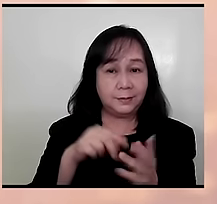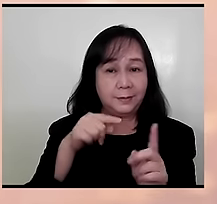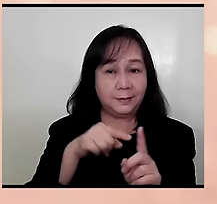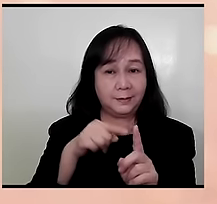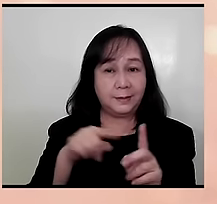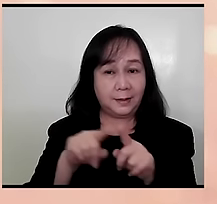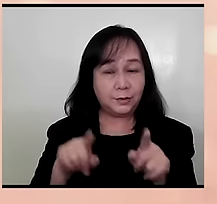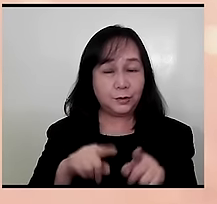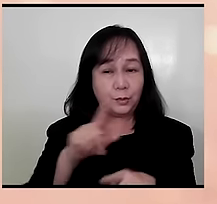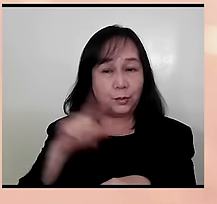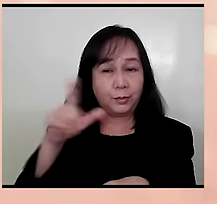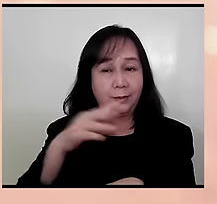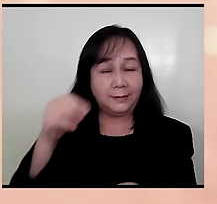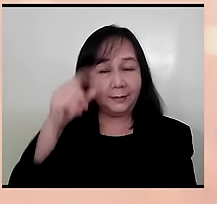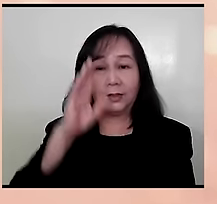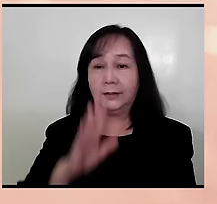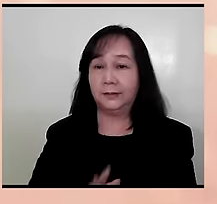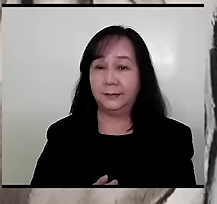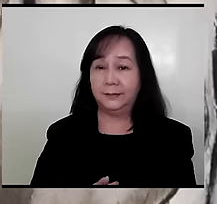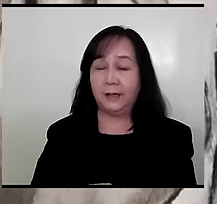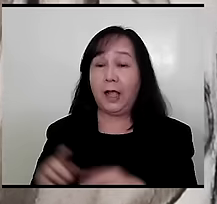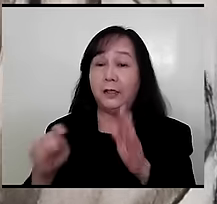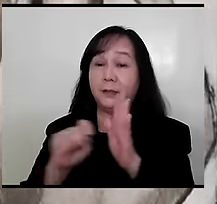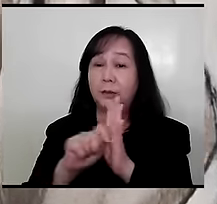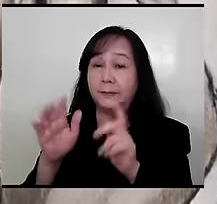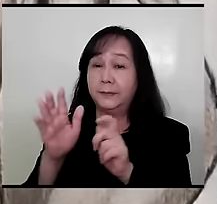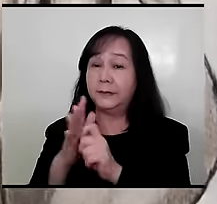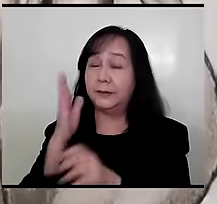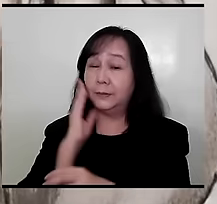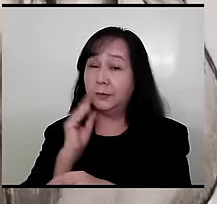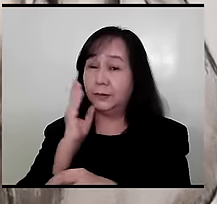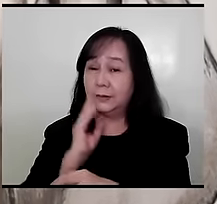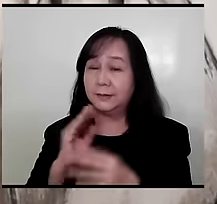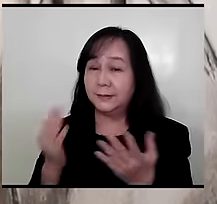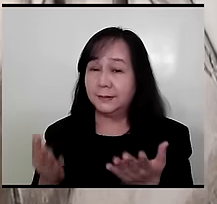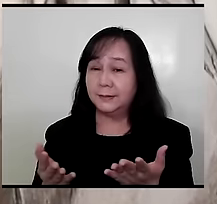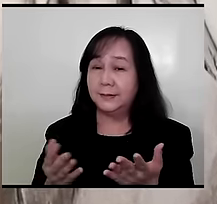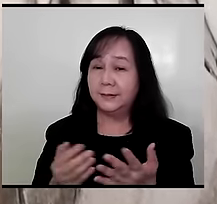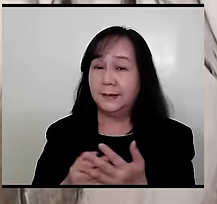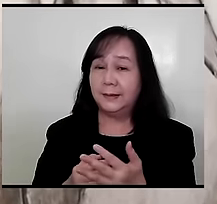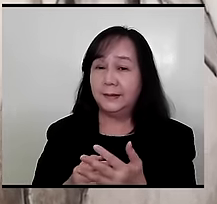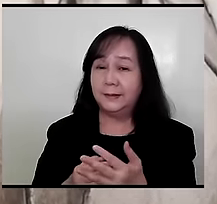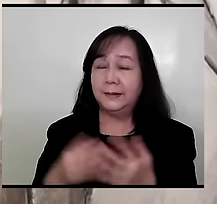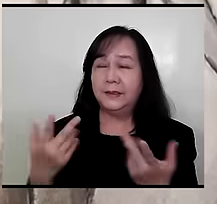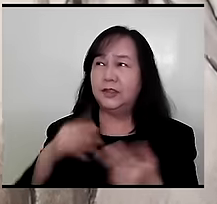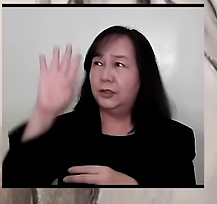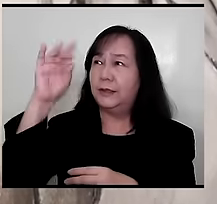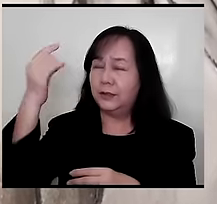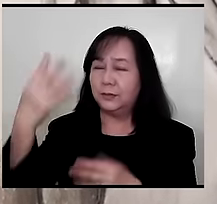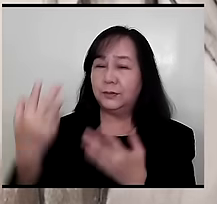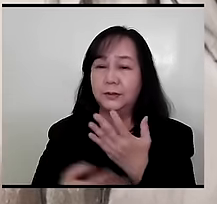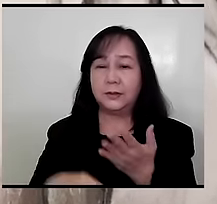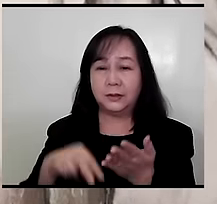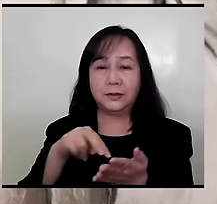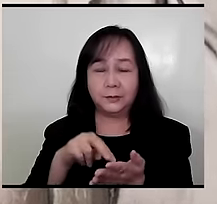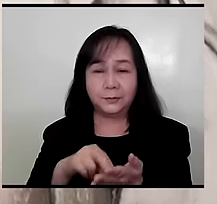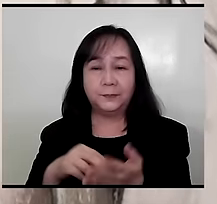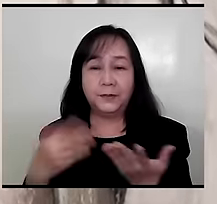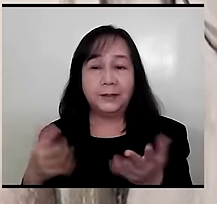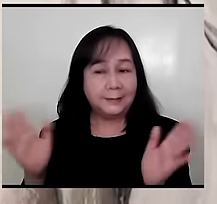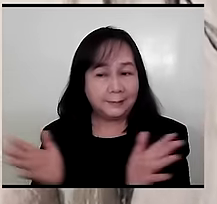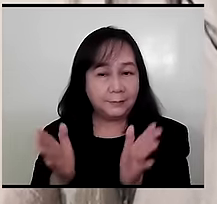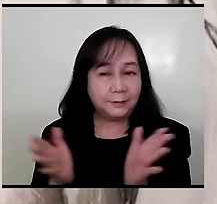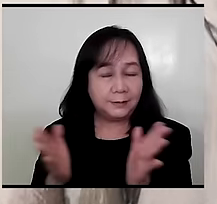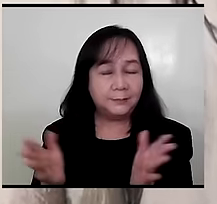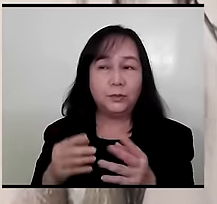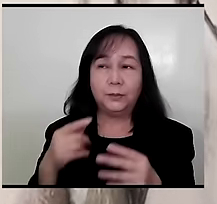God." And in Thomas's experience, we learn that it is the grace of the resurrection that enabled him to